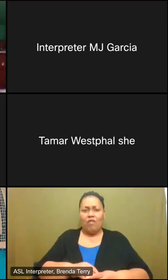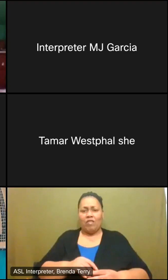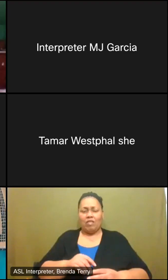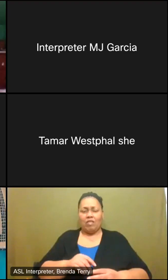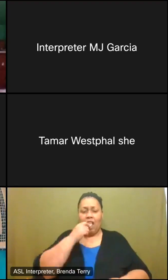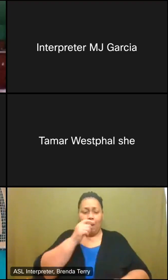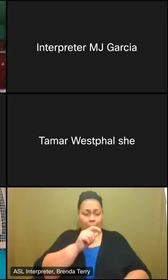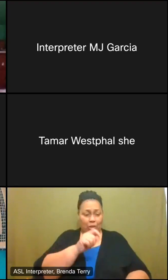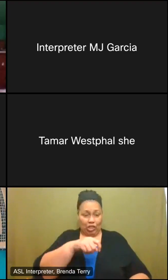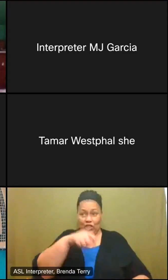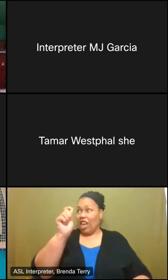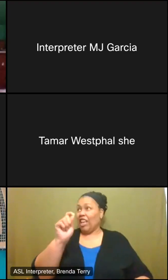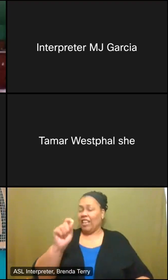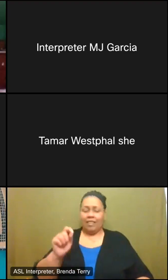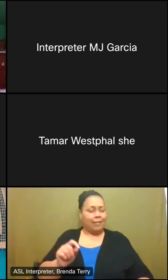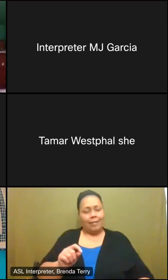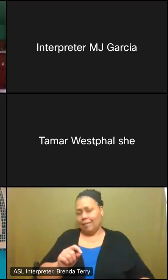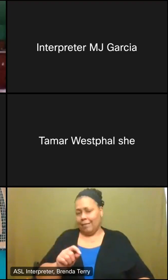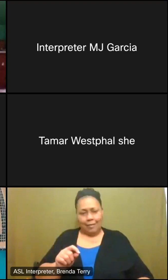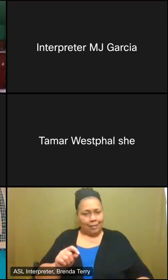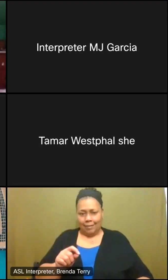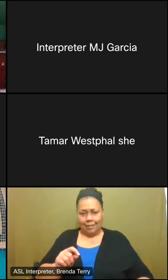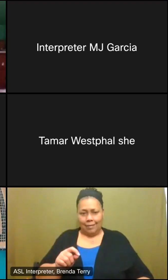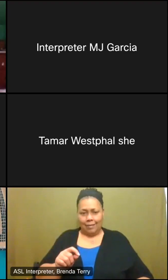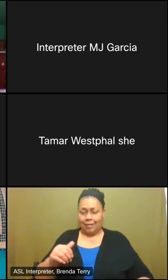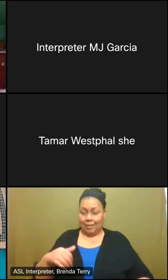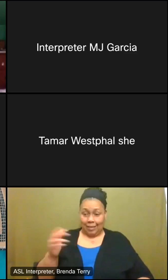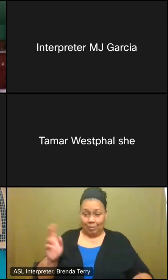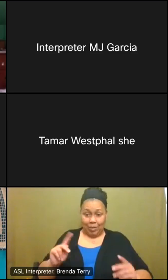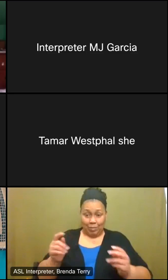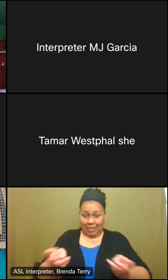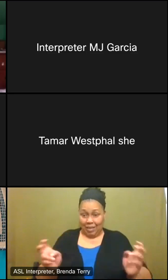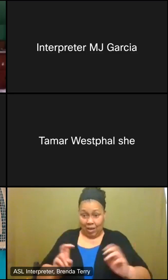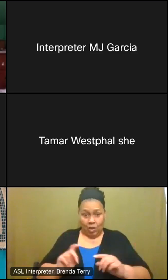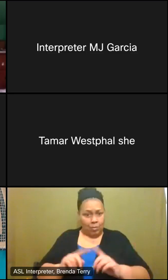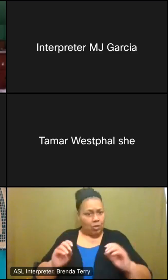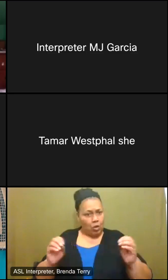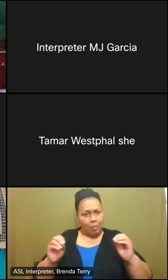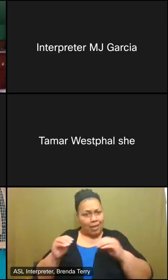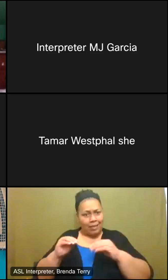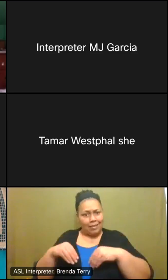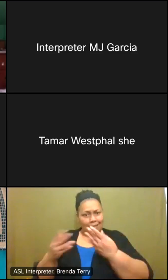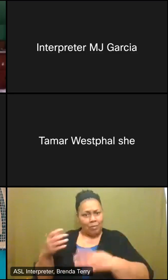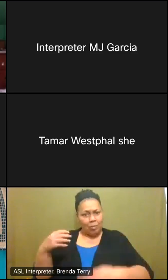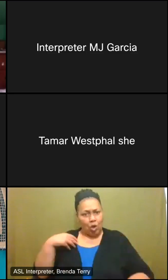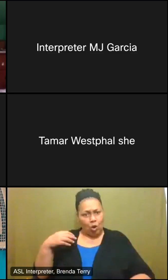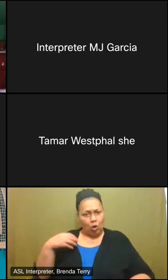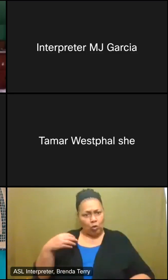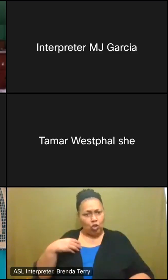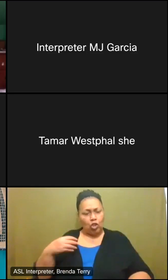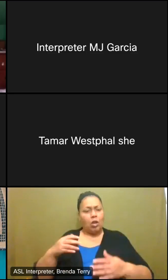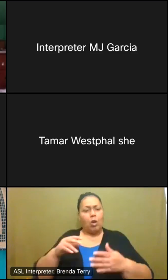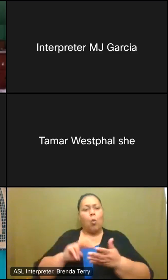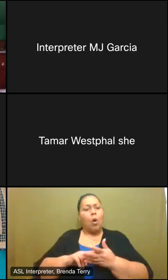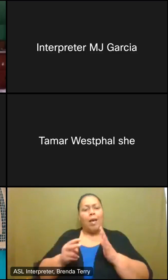And what happens is you get these young people at the table, but then no one's coaching them about, well, what does it even